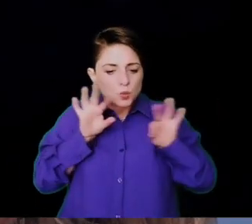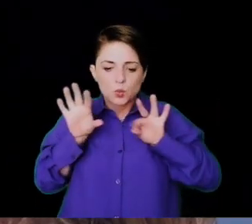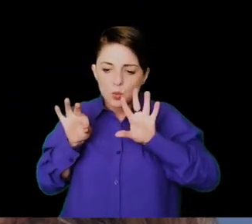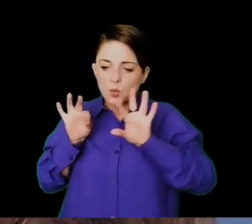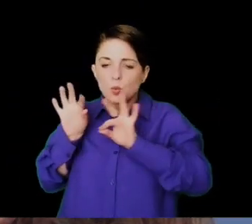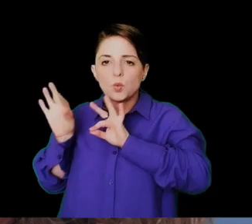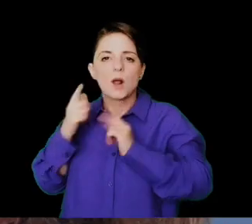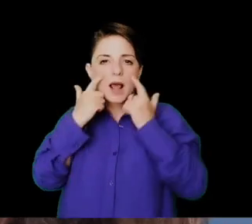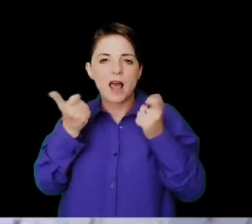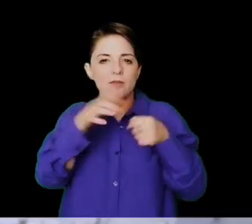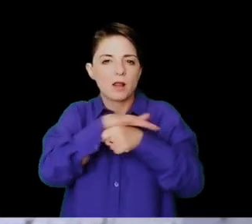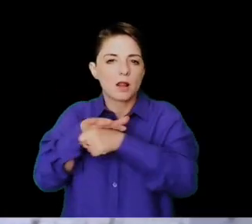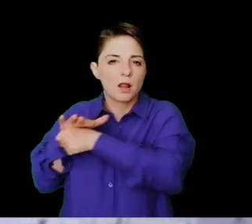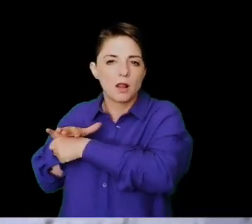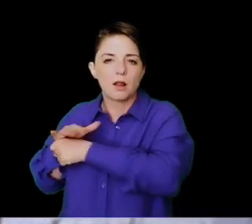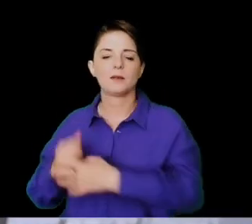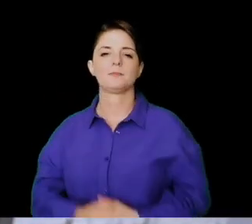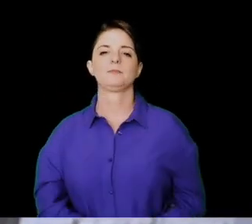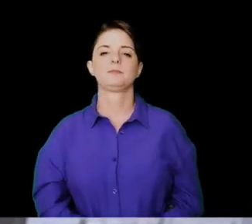had to be carefully selected.